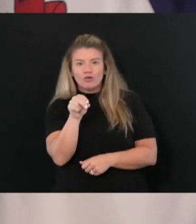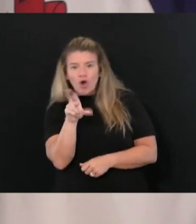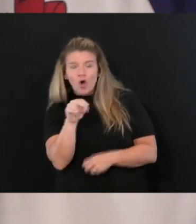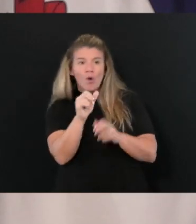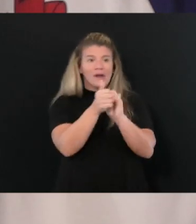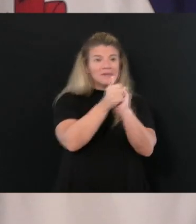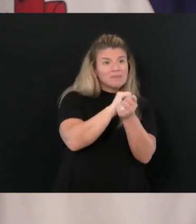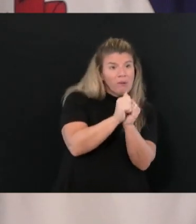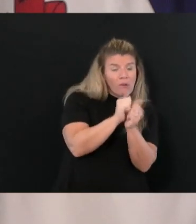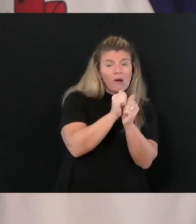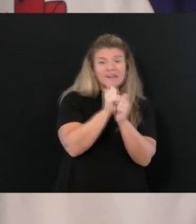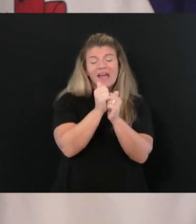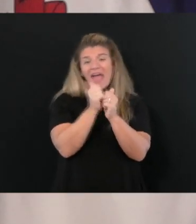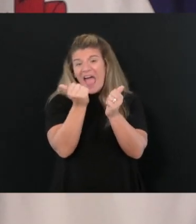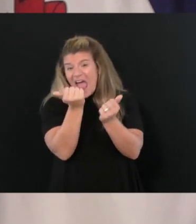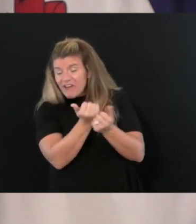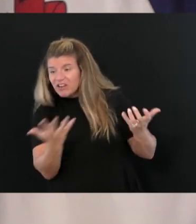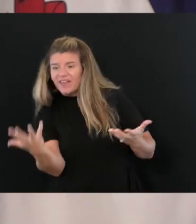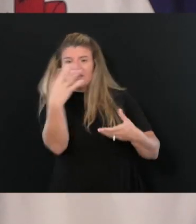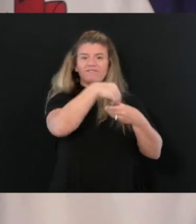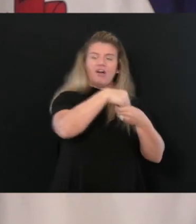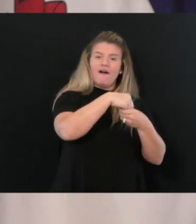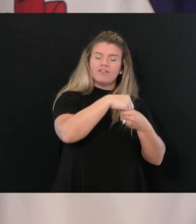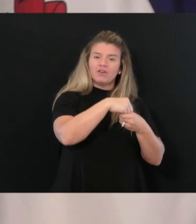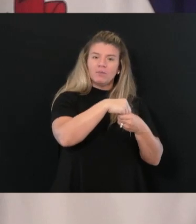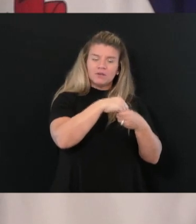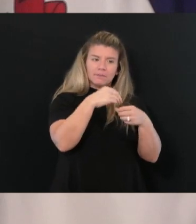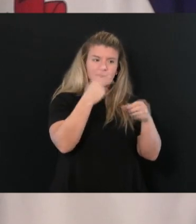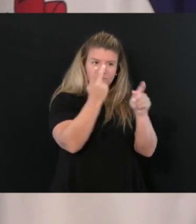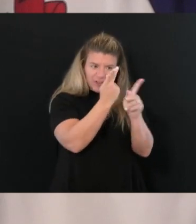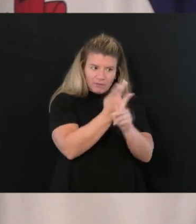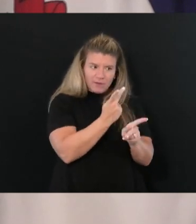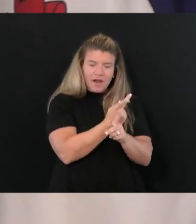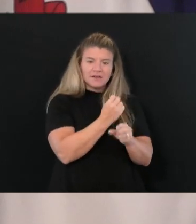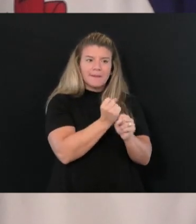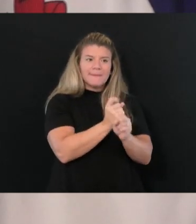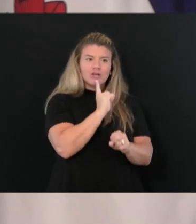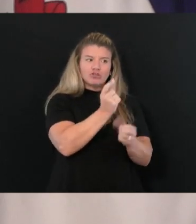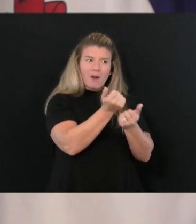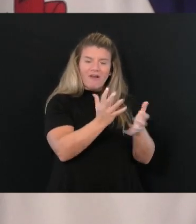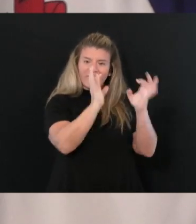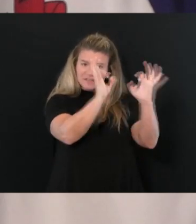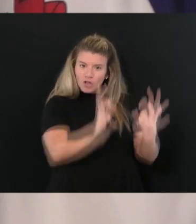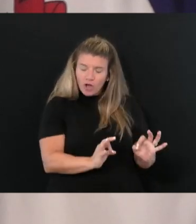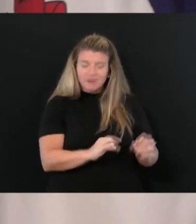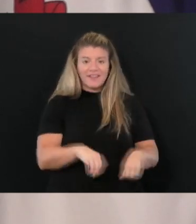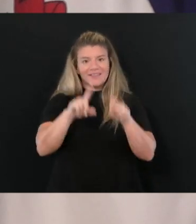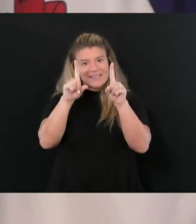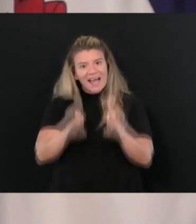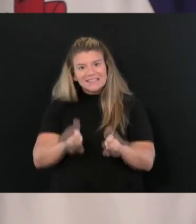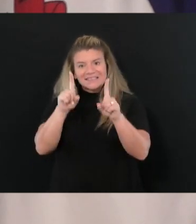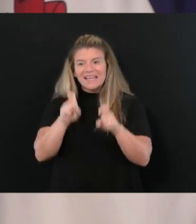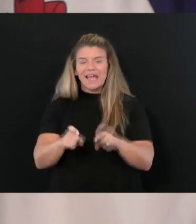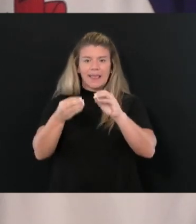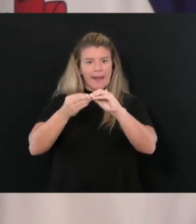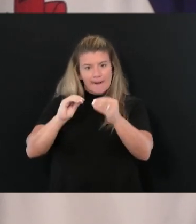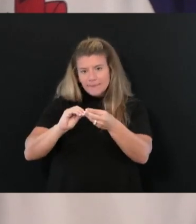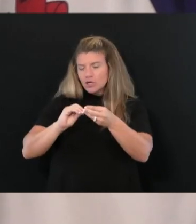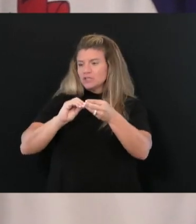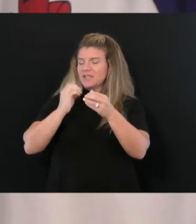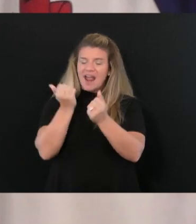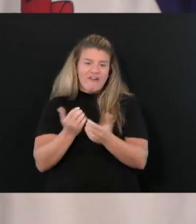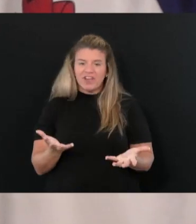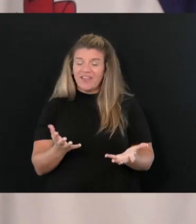sports or all the different things that go into looking out after, you know, the testing and evaluating the numbers and all that. And